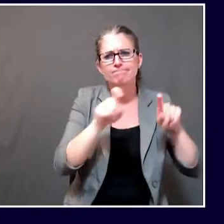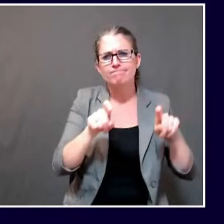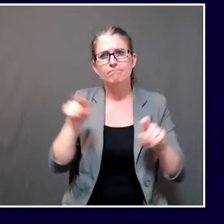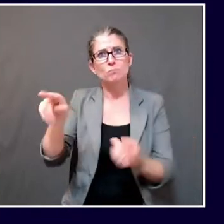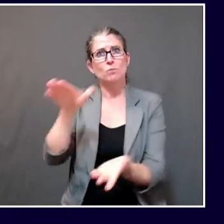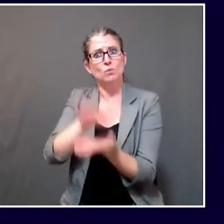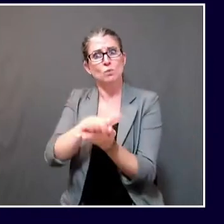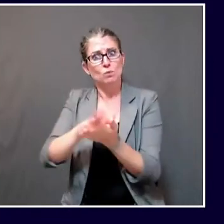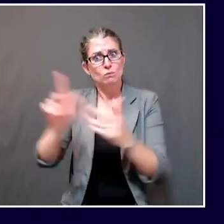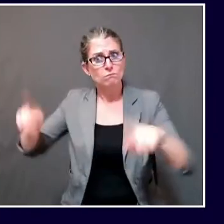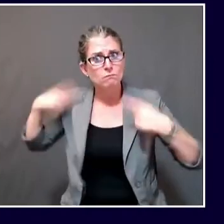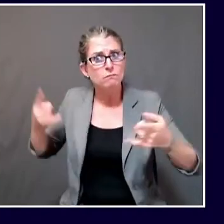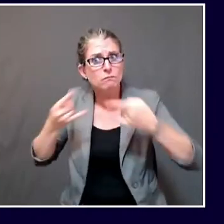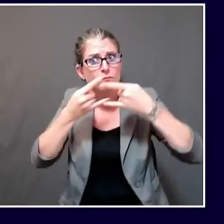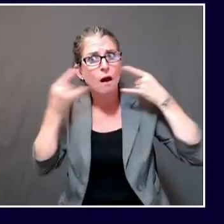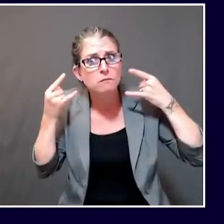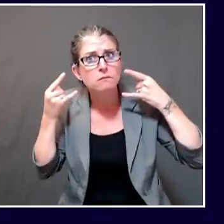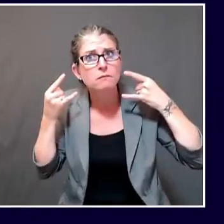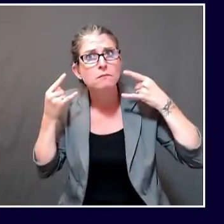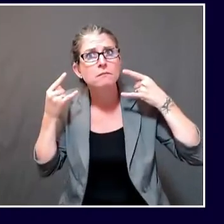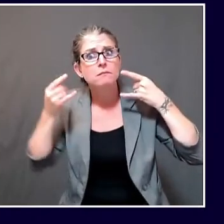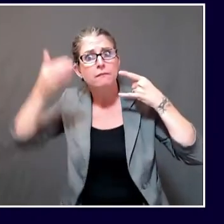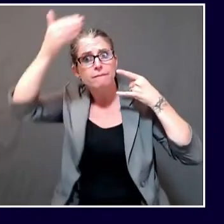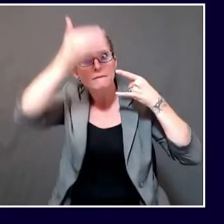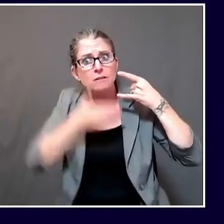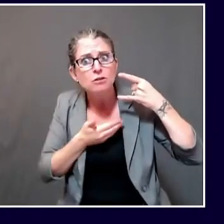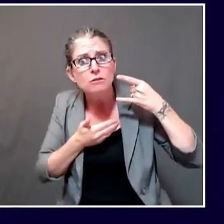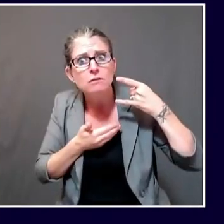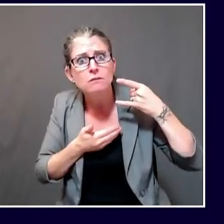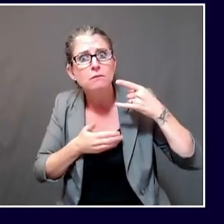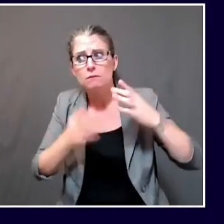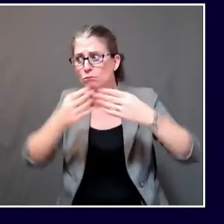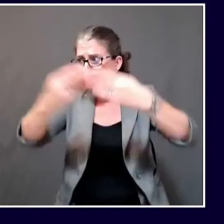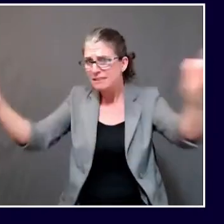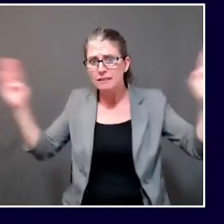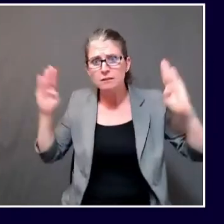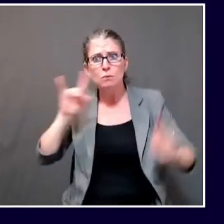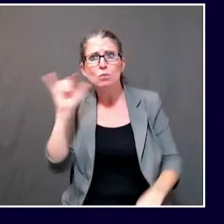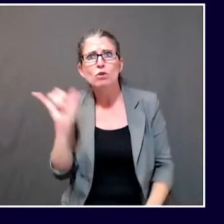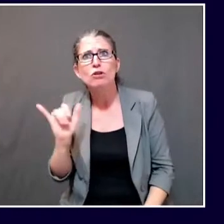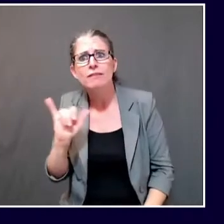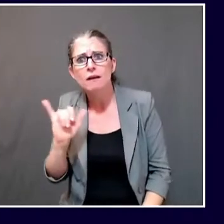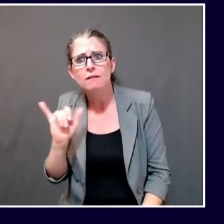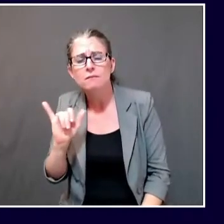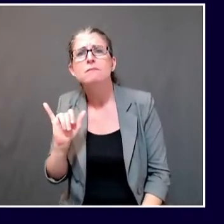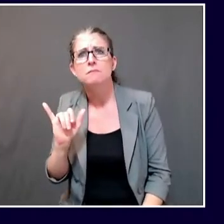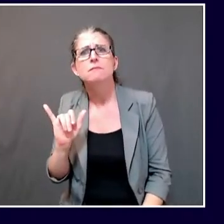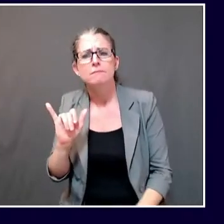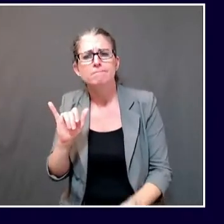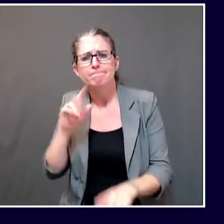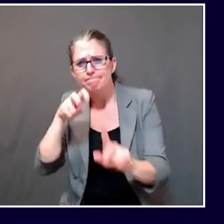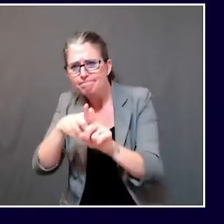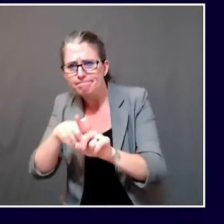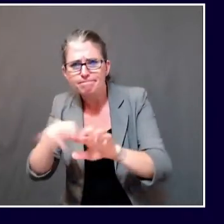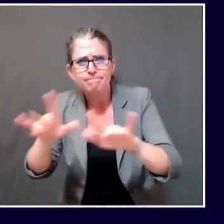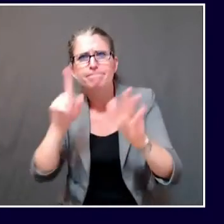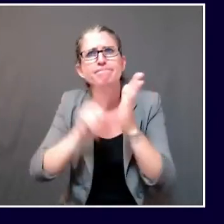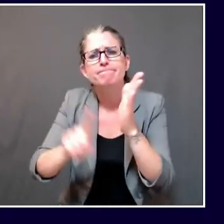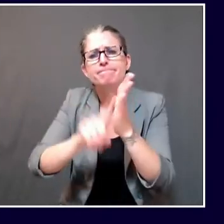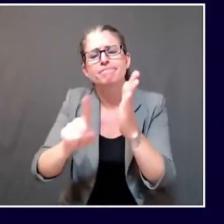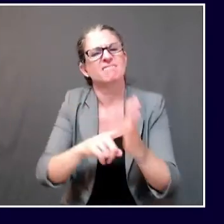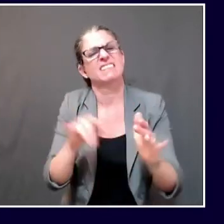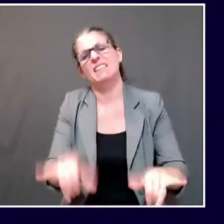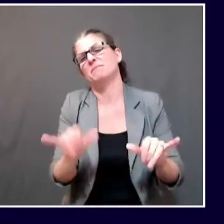were used in the school. So that's certainly one of the first questions our team asked as the investigation kicked off early this